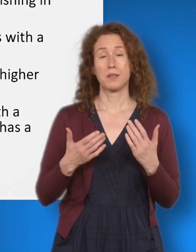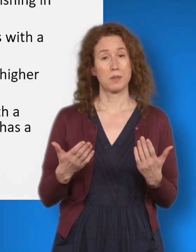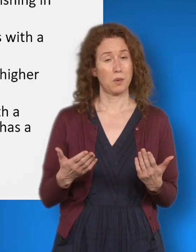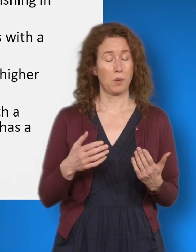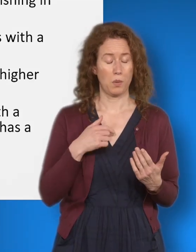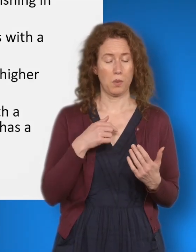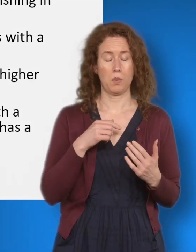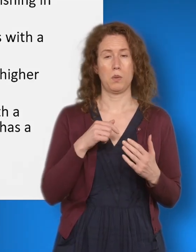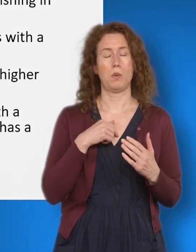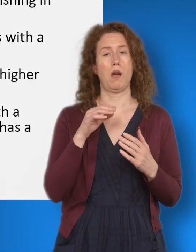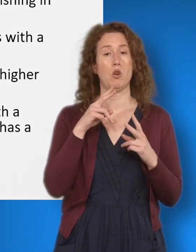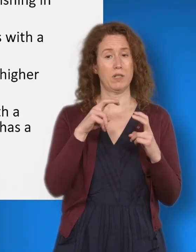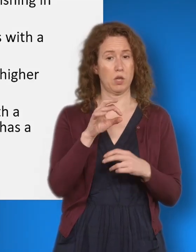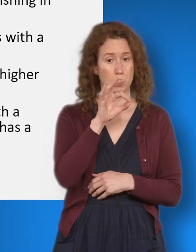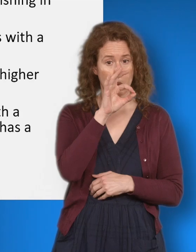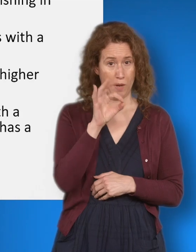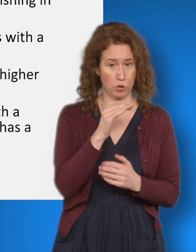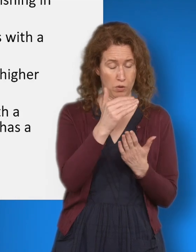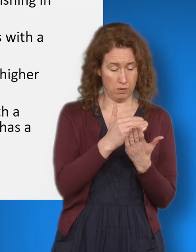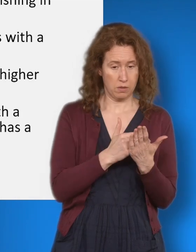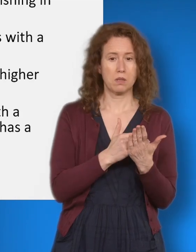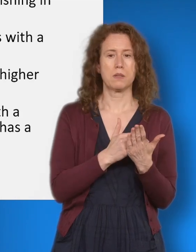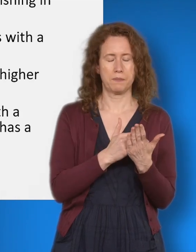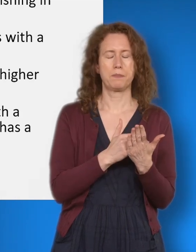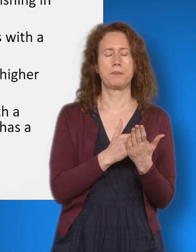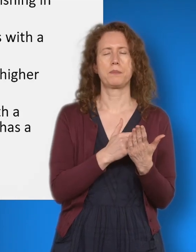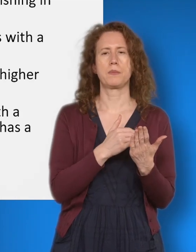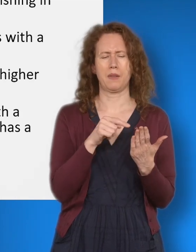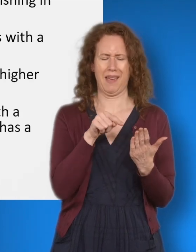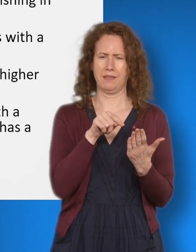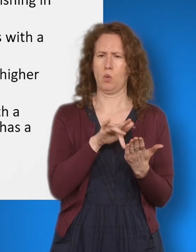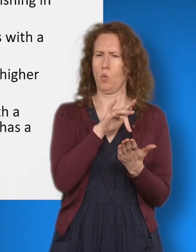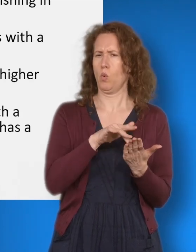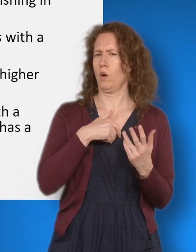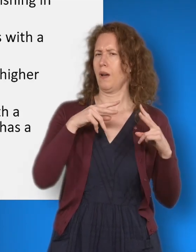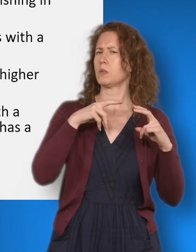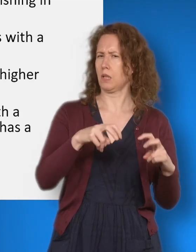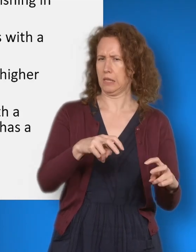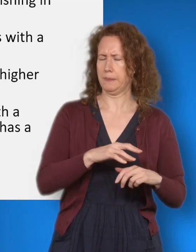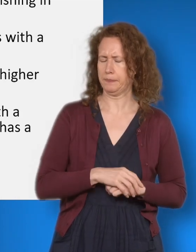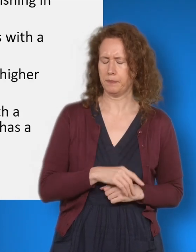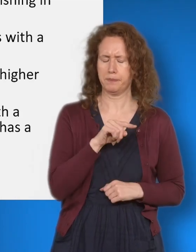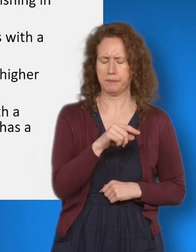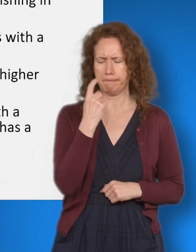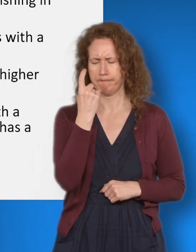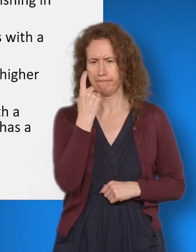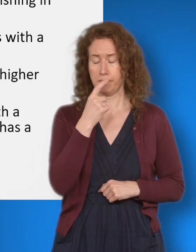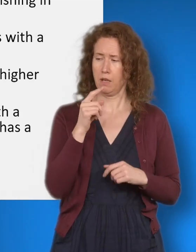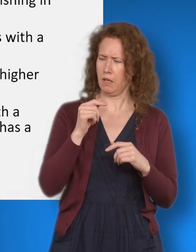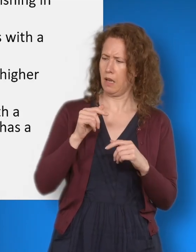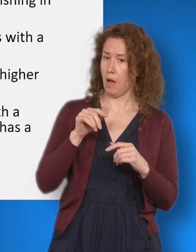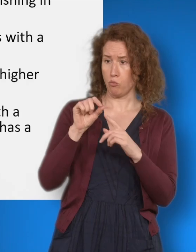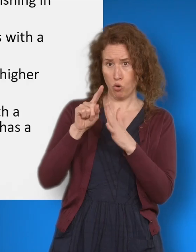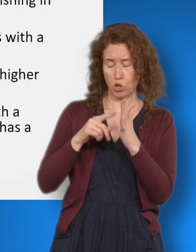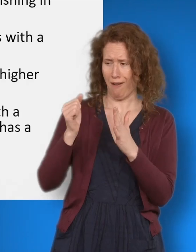following research questions were at the core of this study: whether a project with high proportion